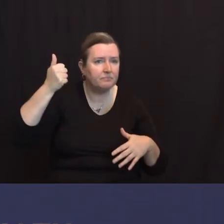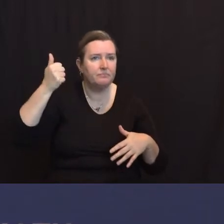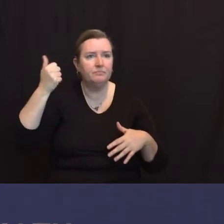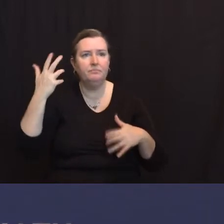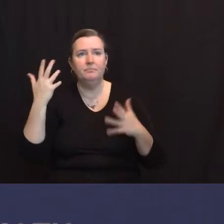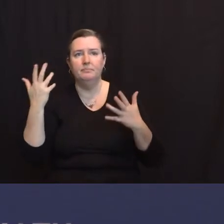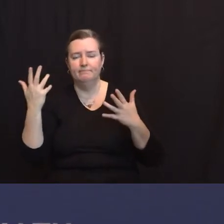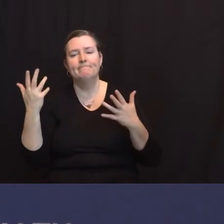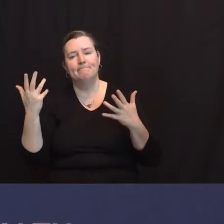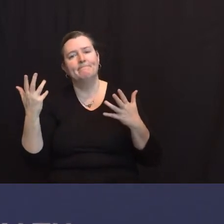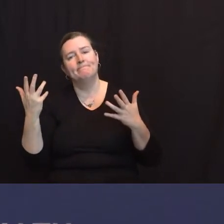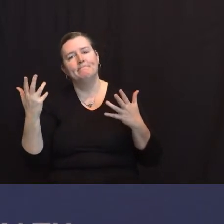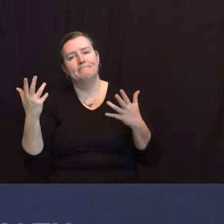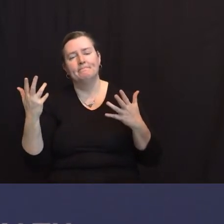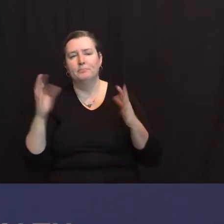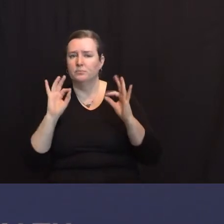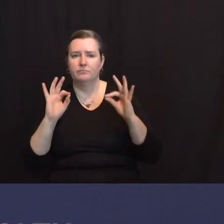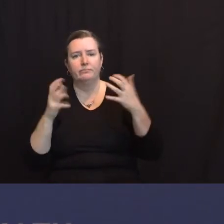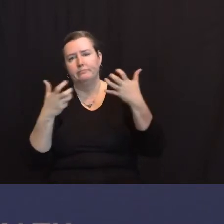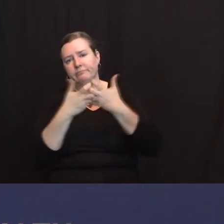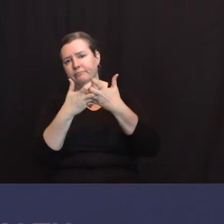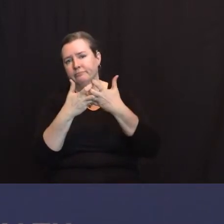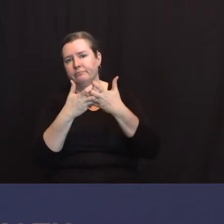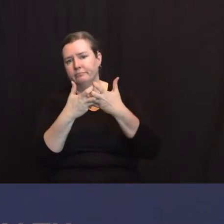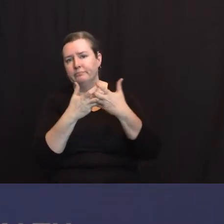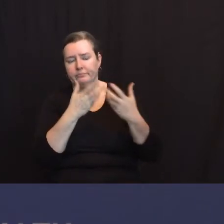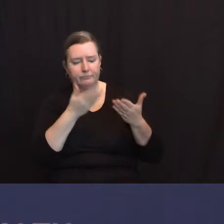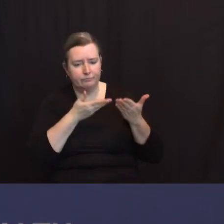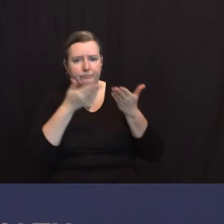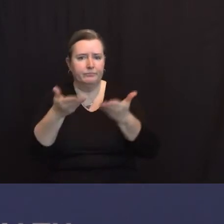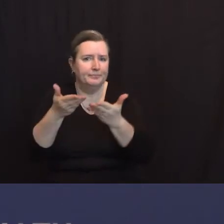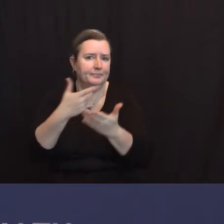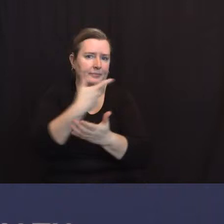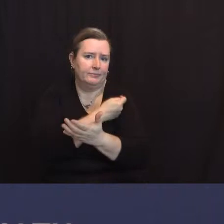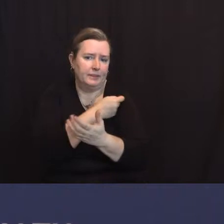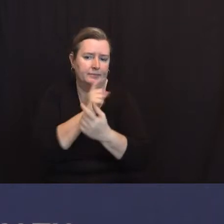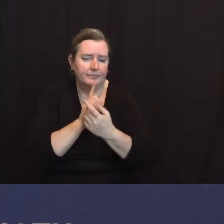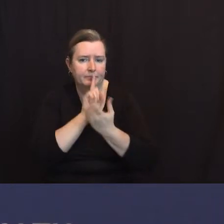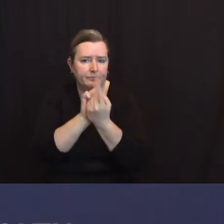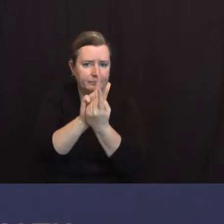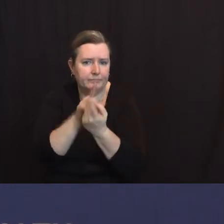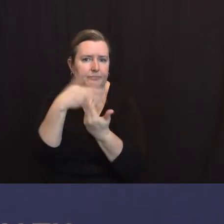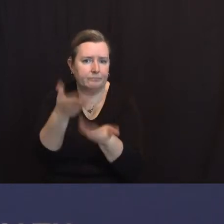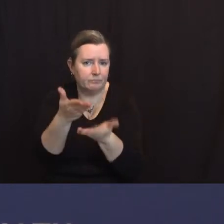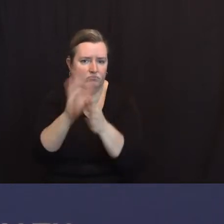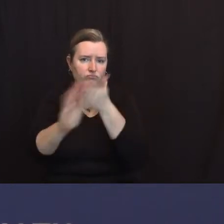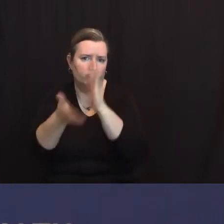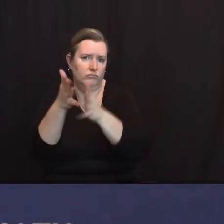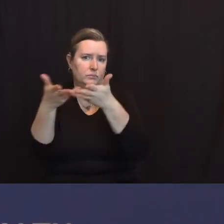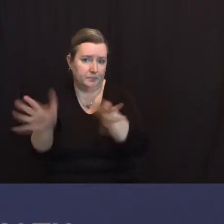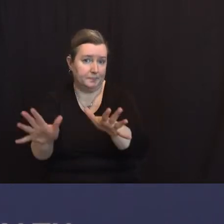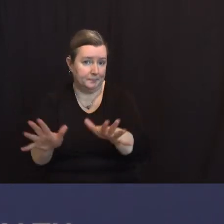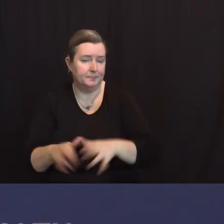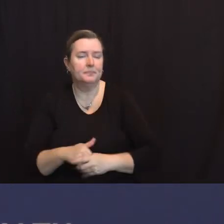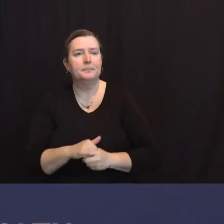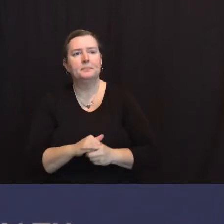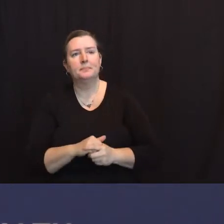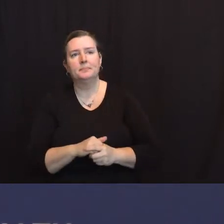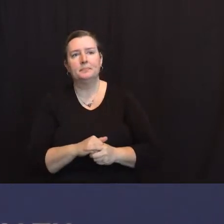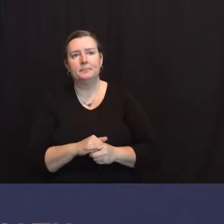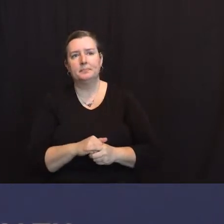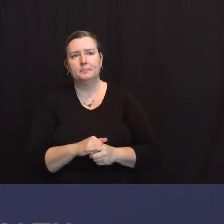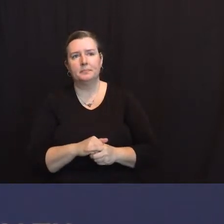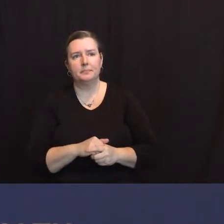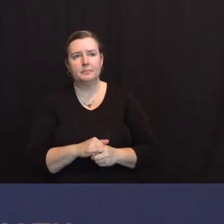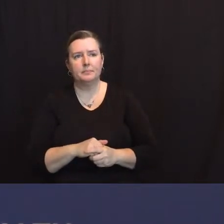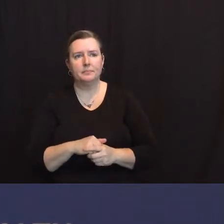home. Really powerful. Dustin, last question. Listen, we don't begrudge anyone's right